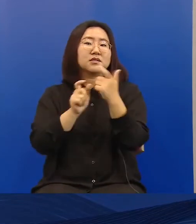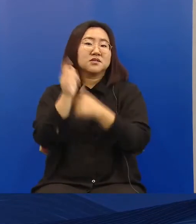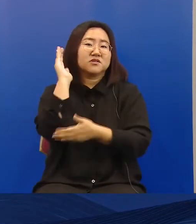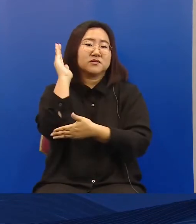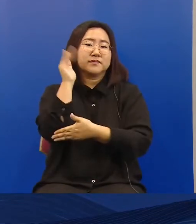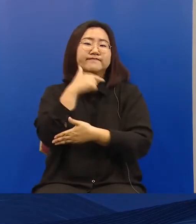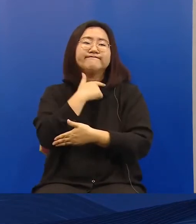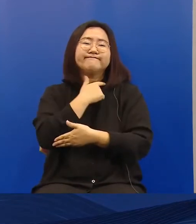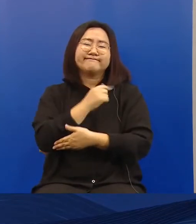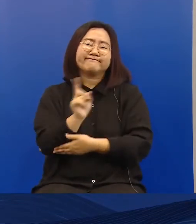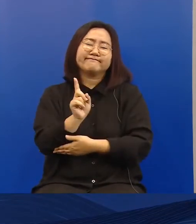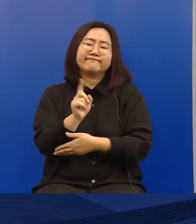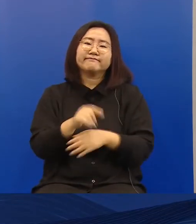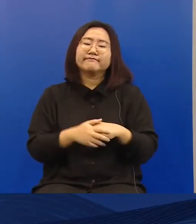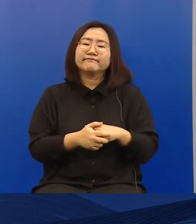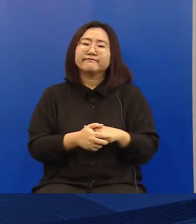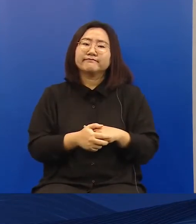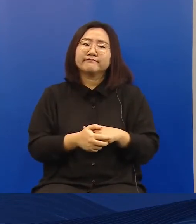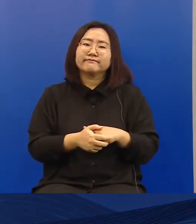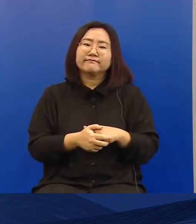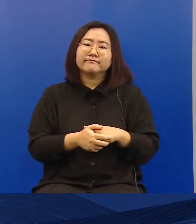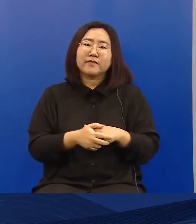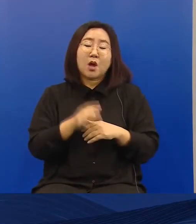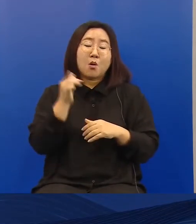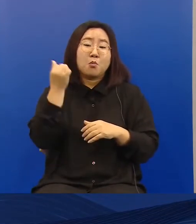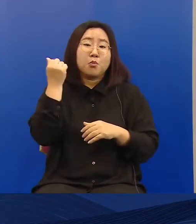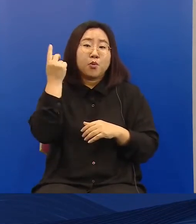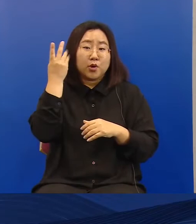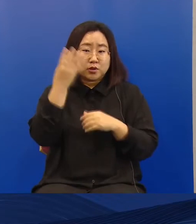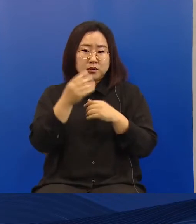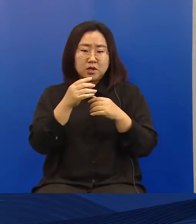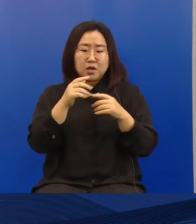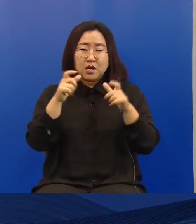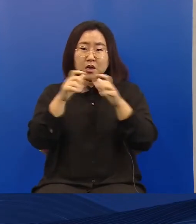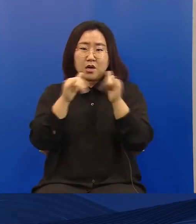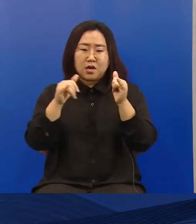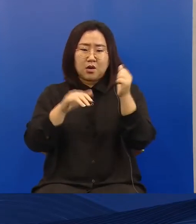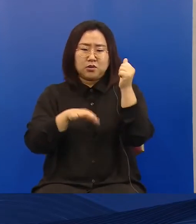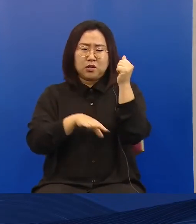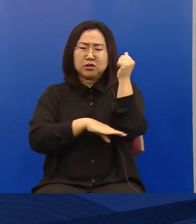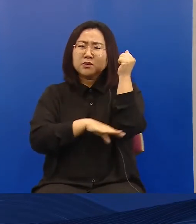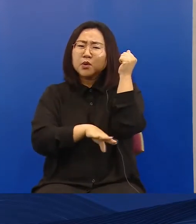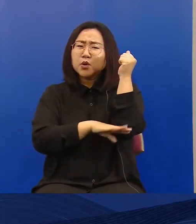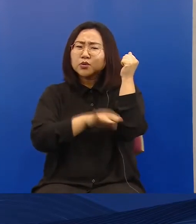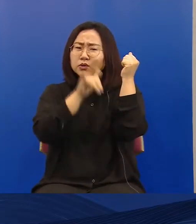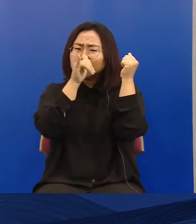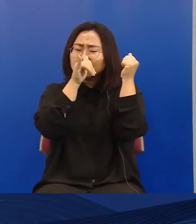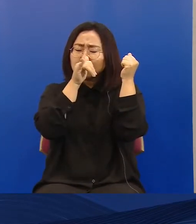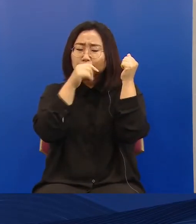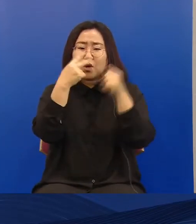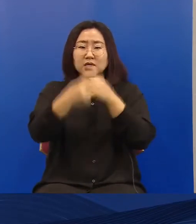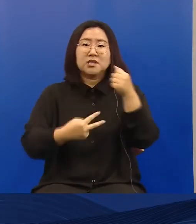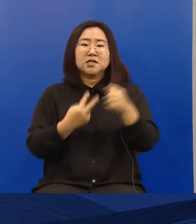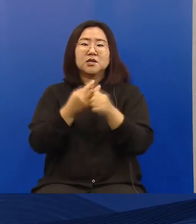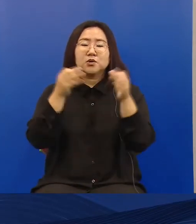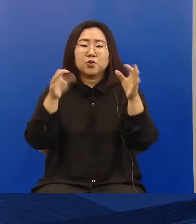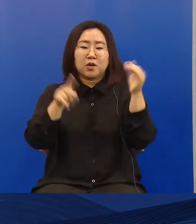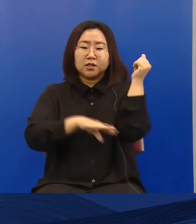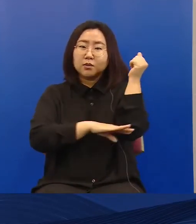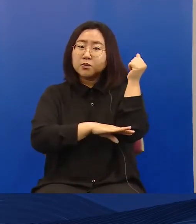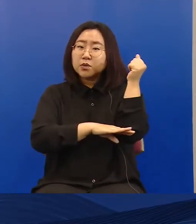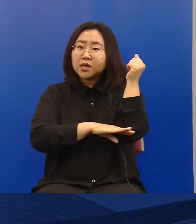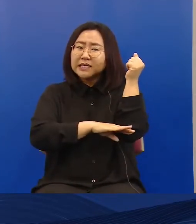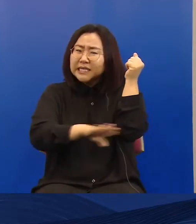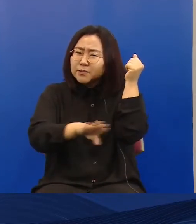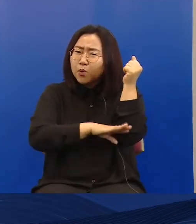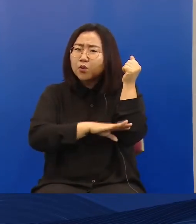a standard about community interpreting for several years. And over the last 2 years, that standard is now under revision, and it's moving